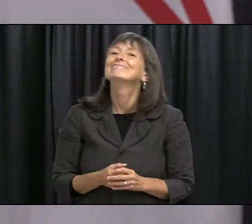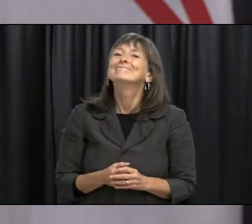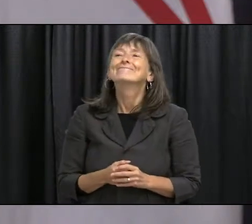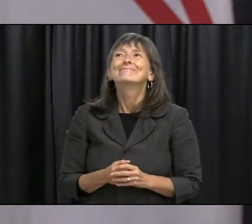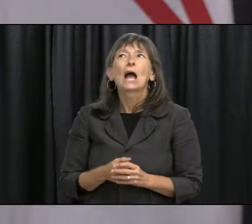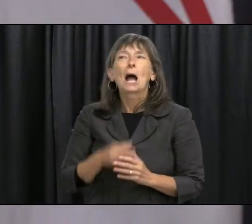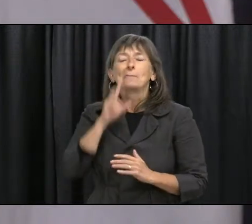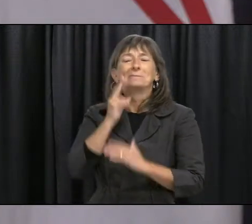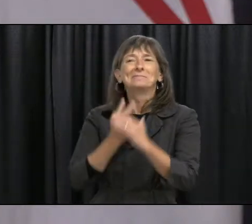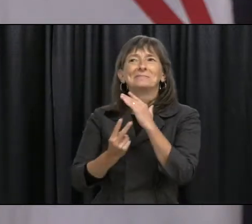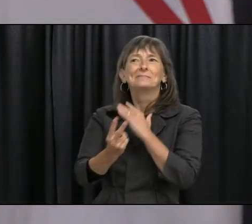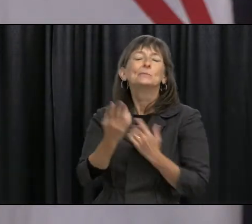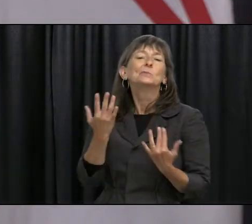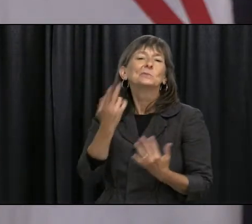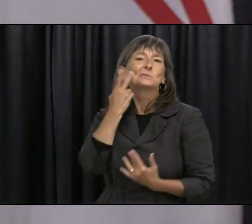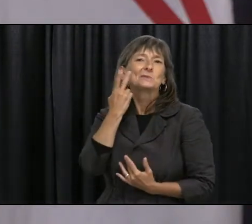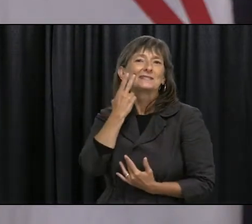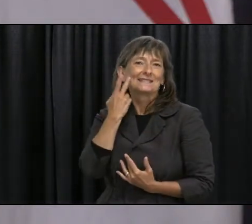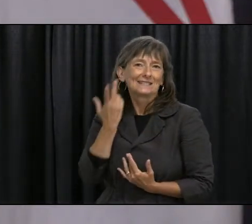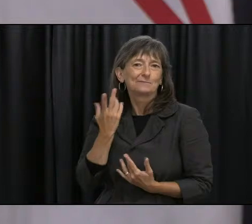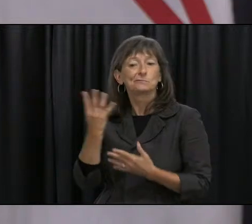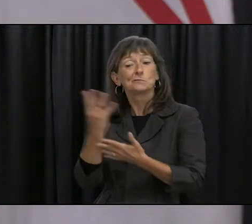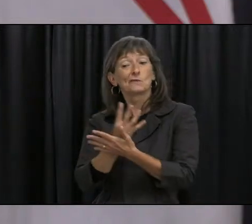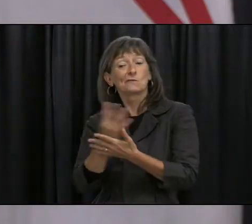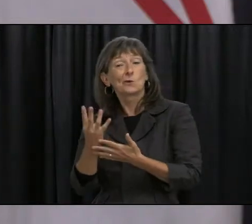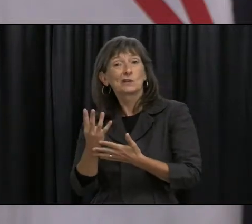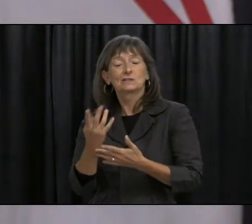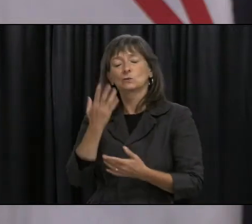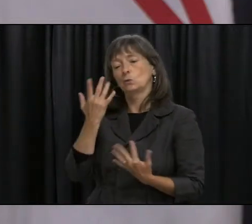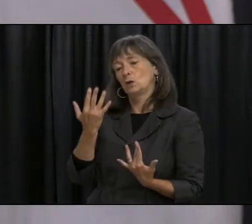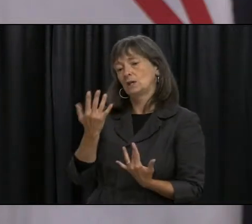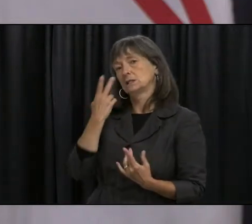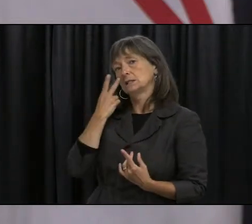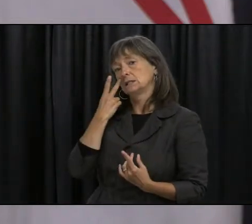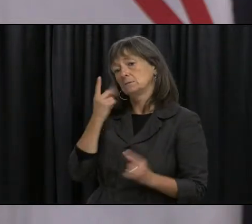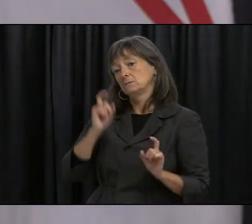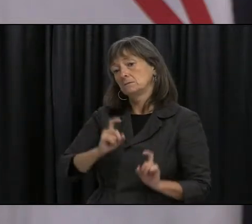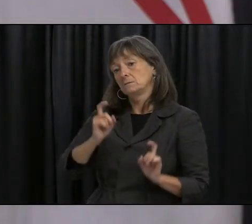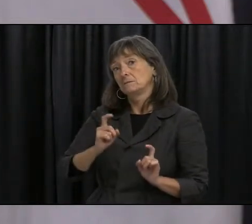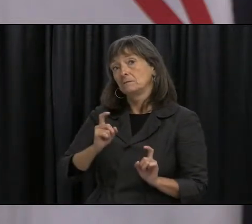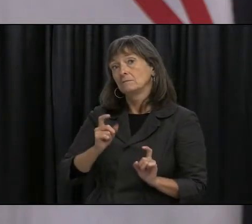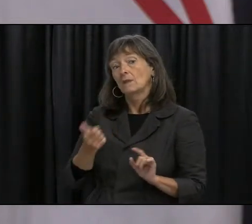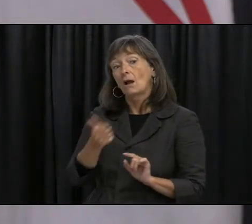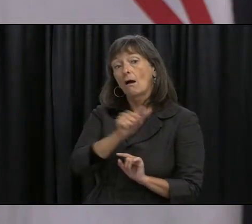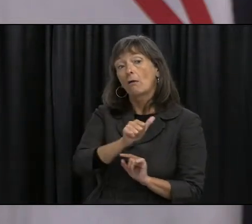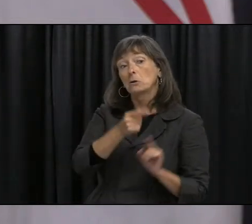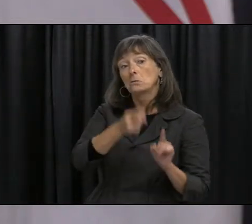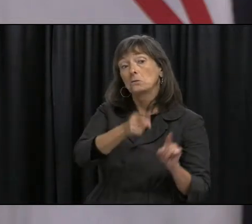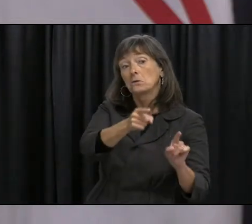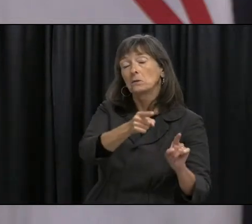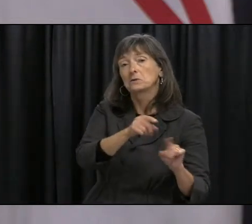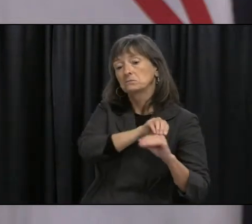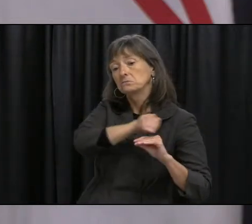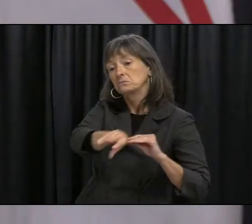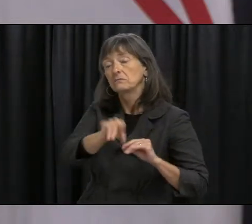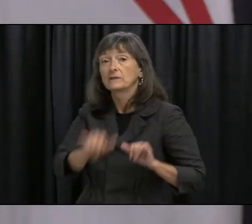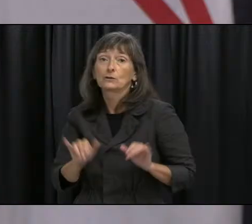to make any predictions about that at this point, 4 weeks out. There are lots of things we have to consider between now and then.